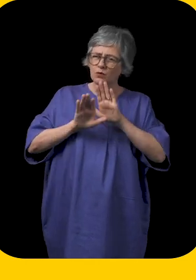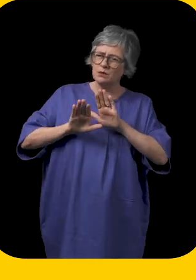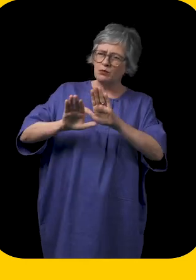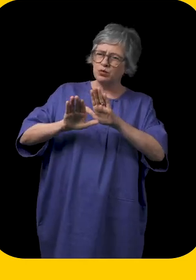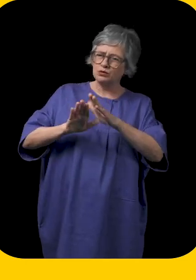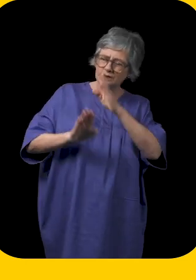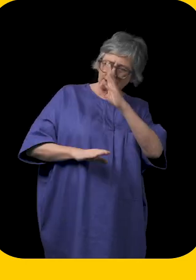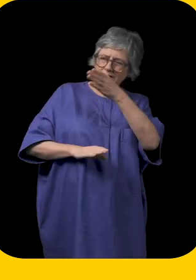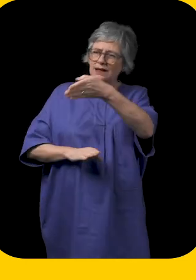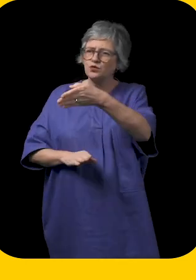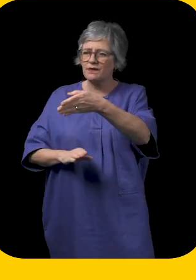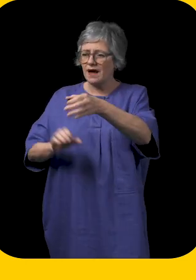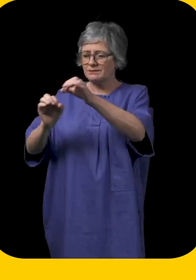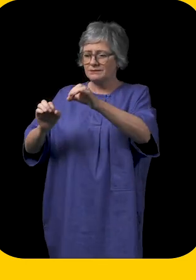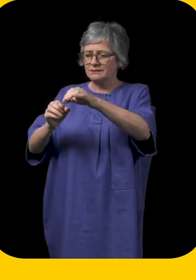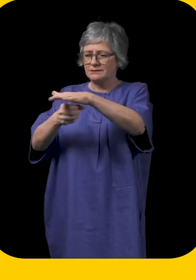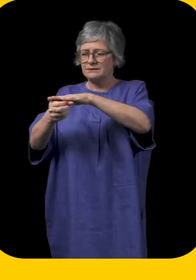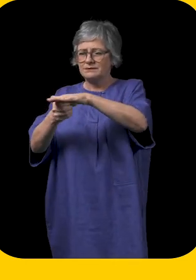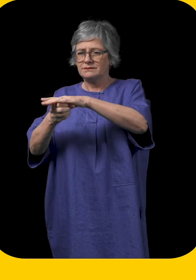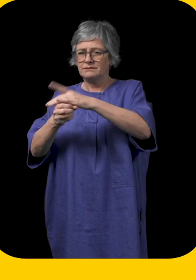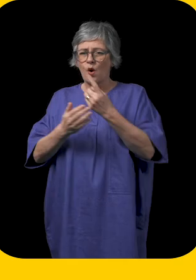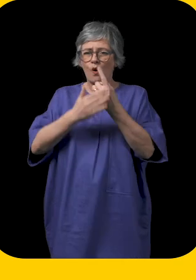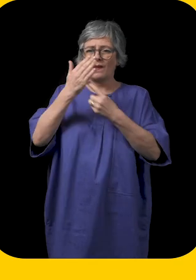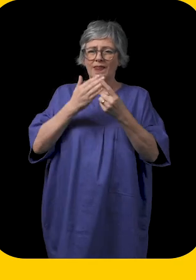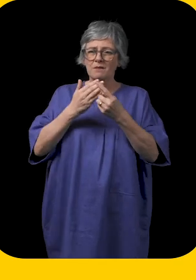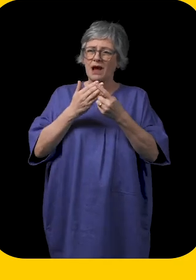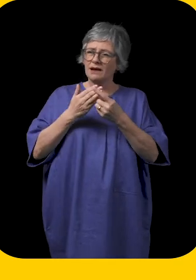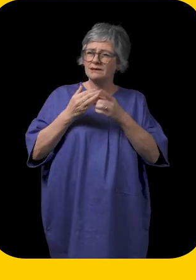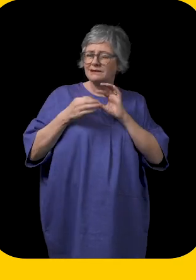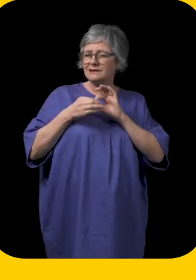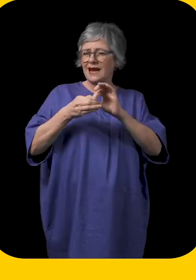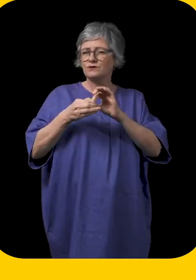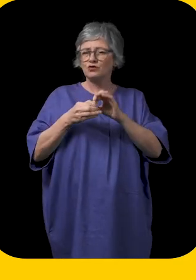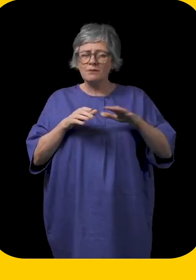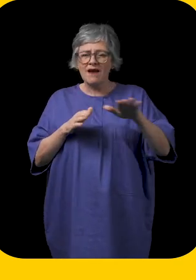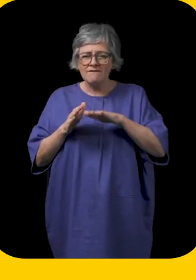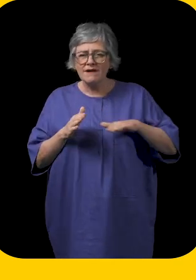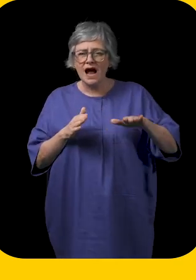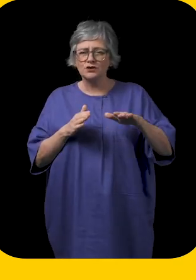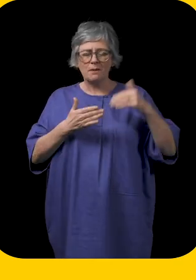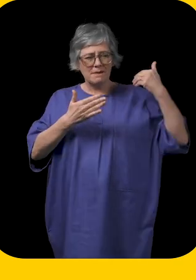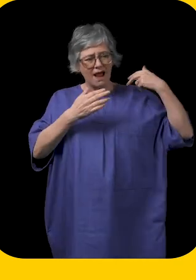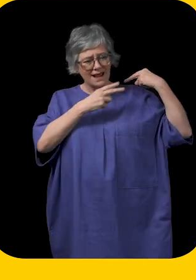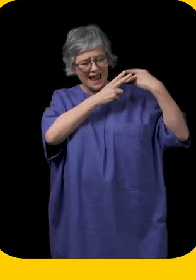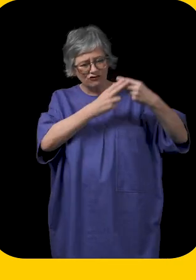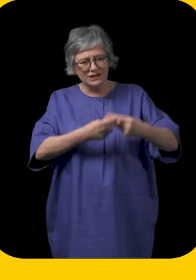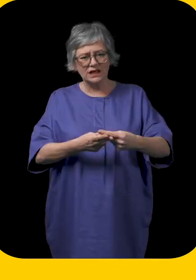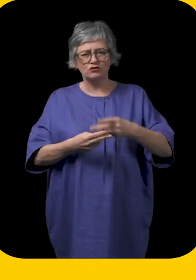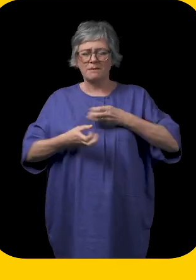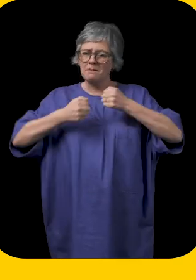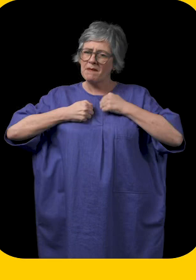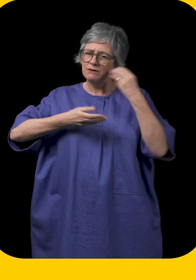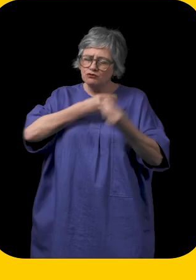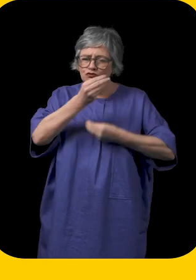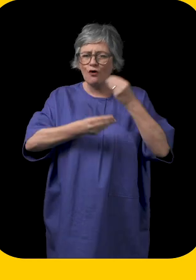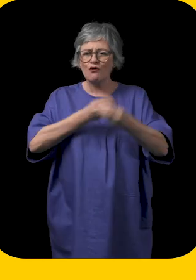being pushed directly into that nothing, denying not only my existence, but also my connection to my family, my heritage, and my